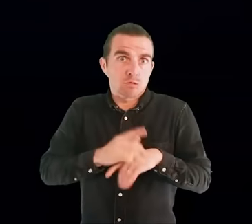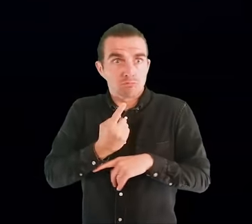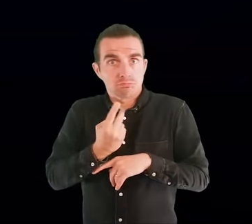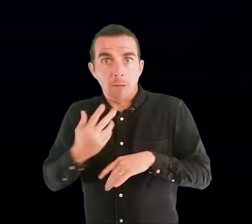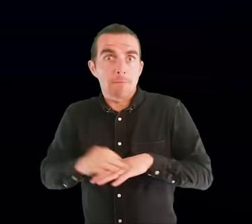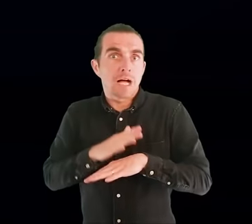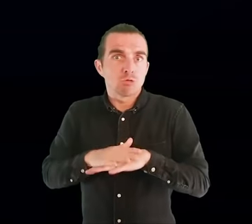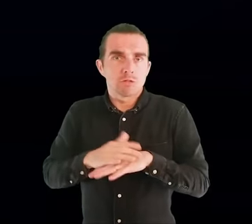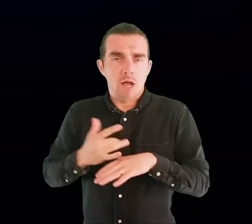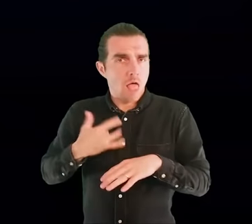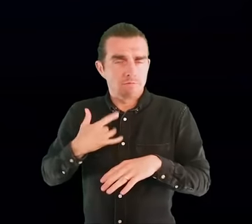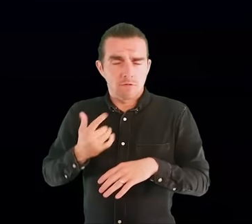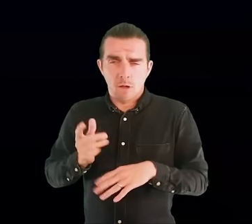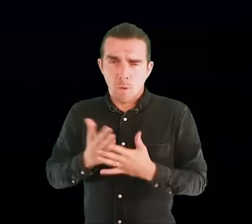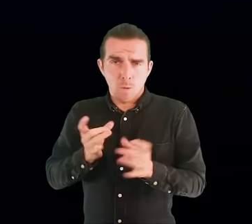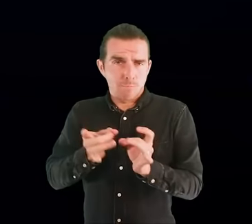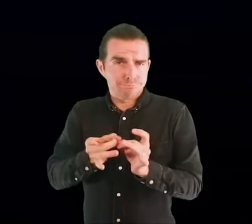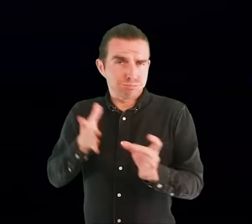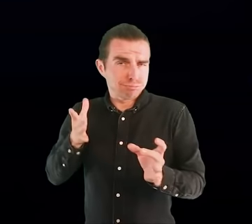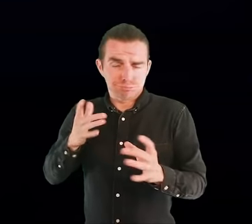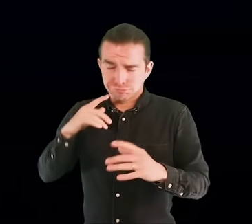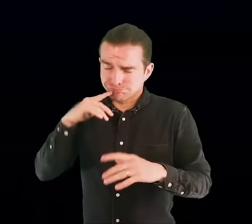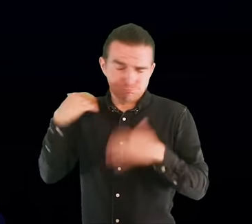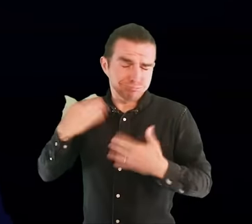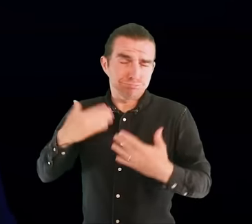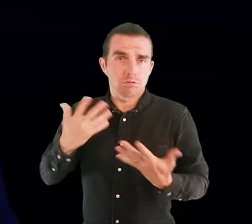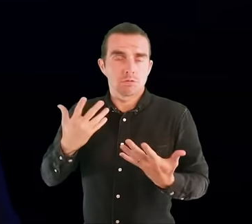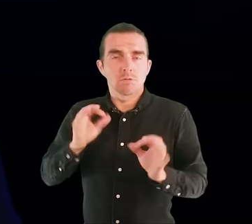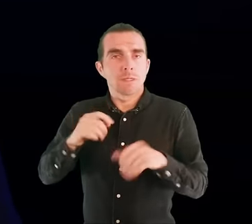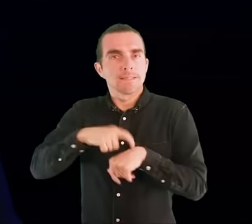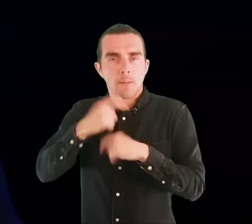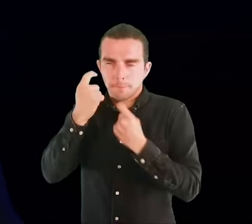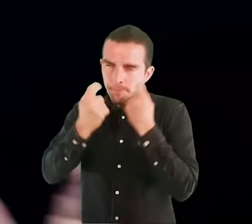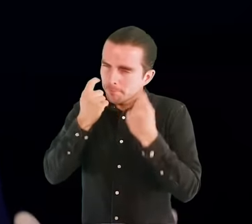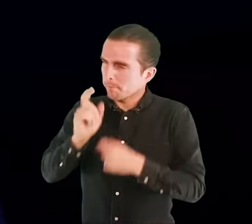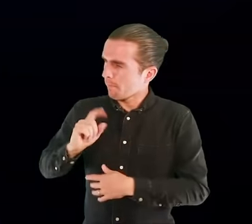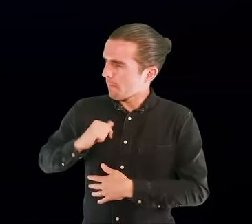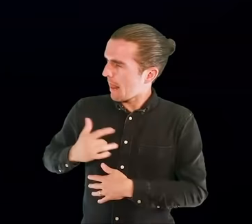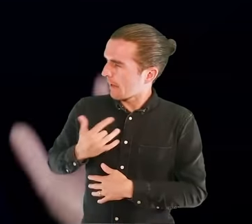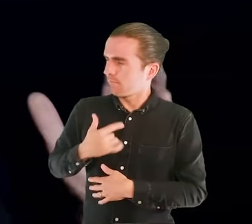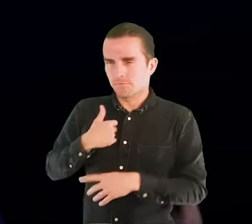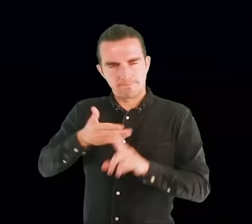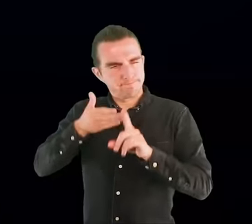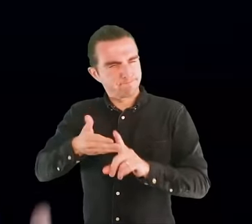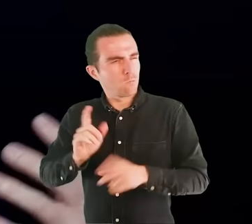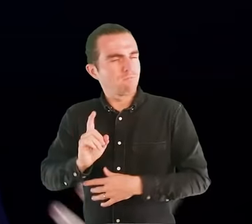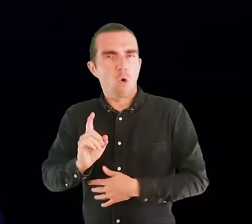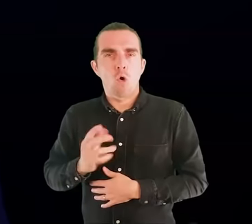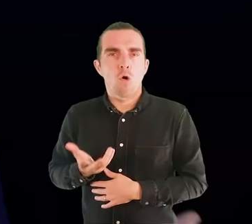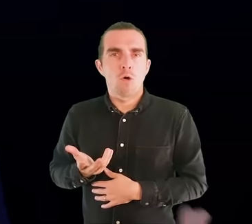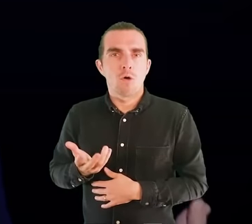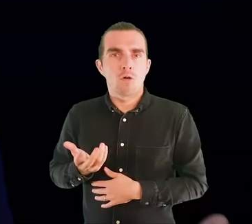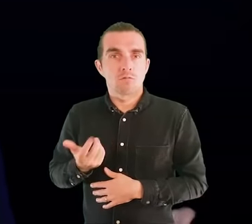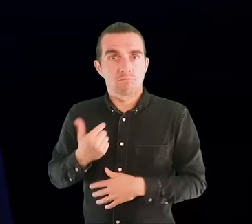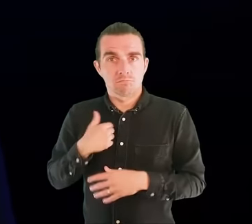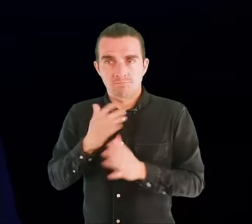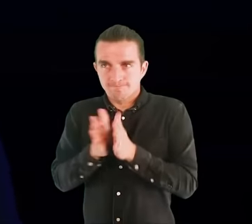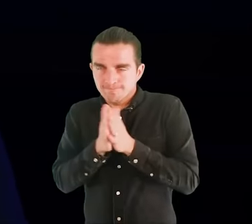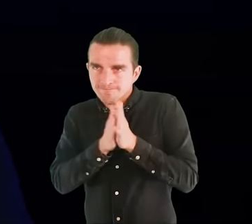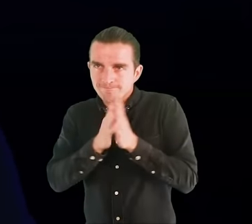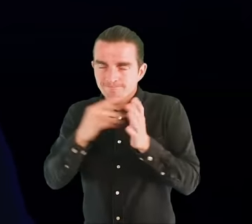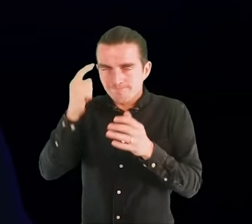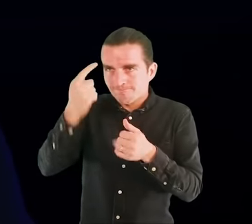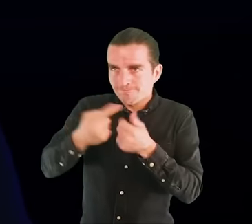concept of life change as our lifespans change too? Would our life consist of several beautiful mini